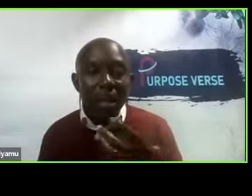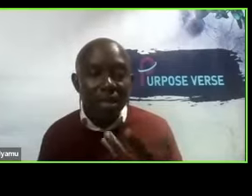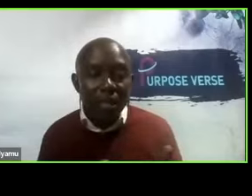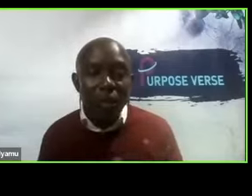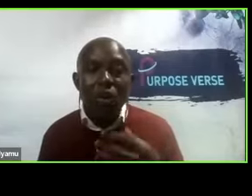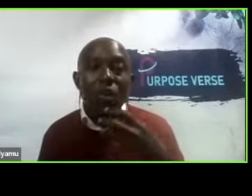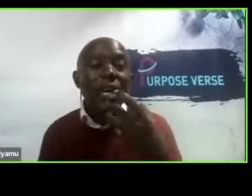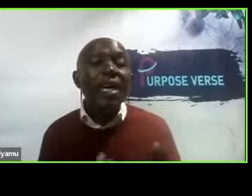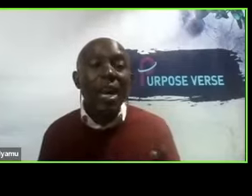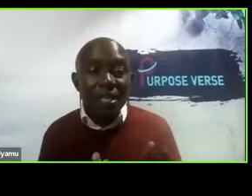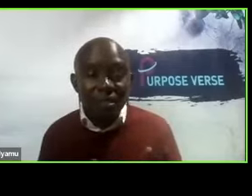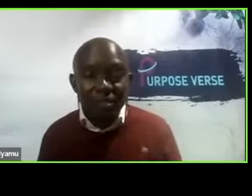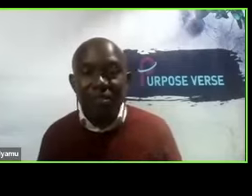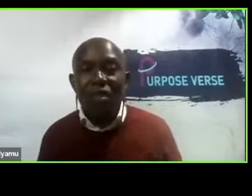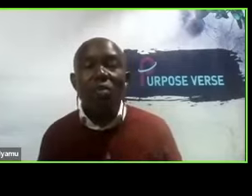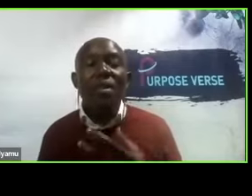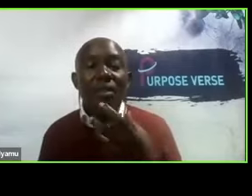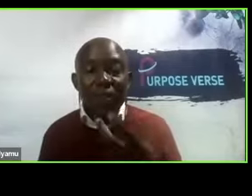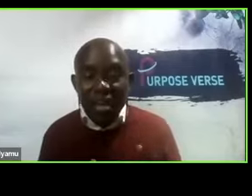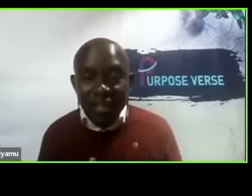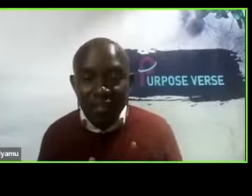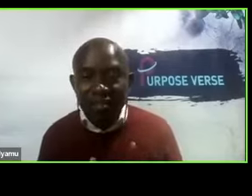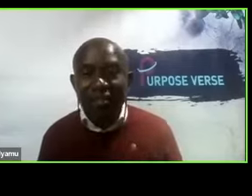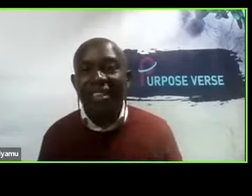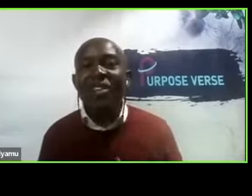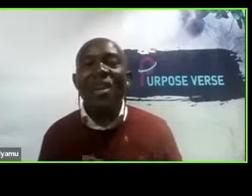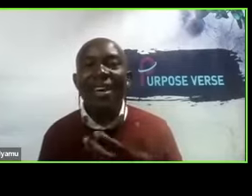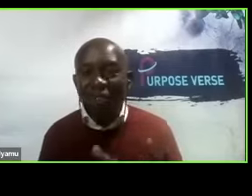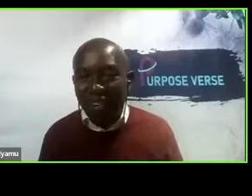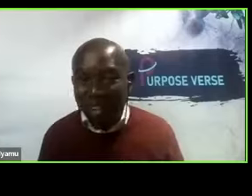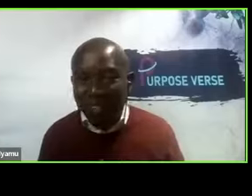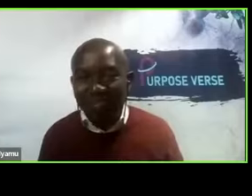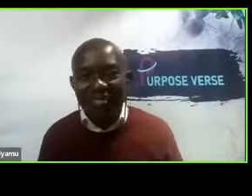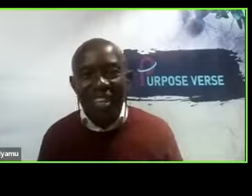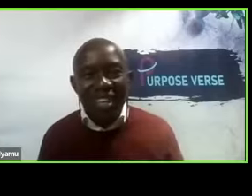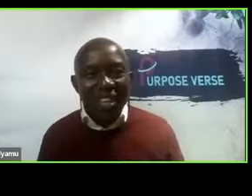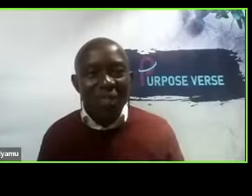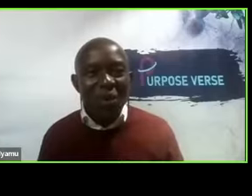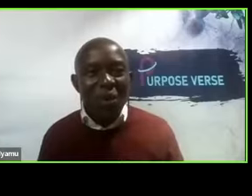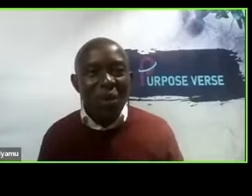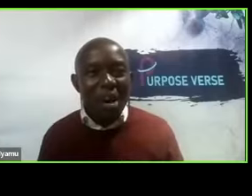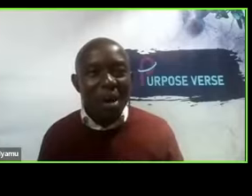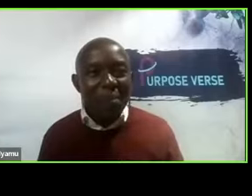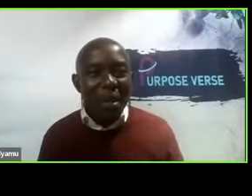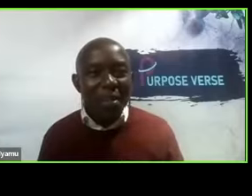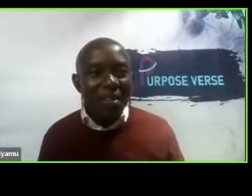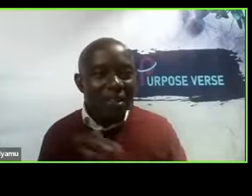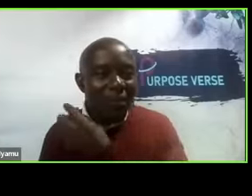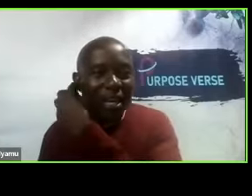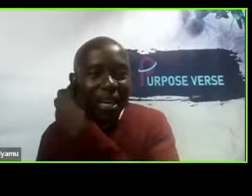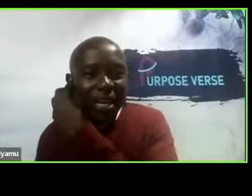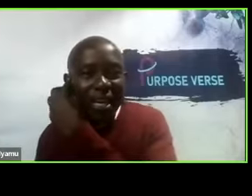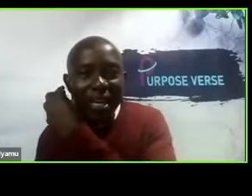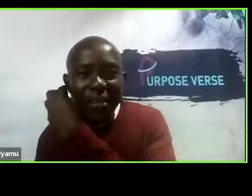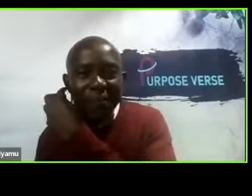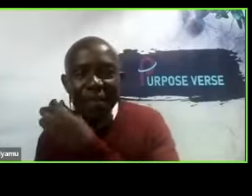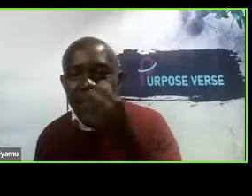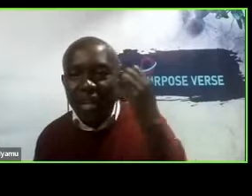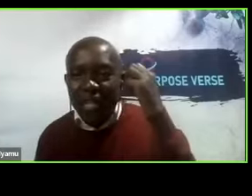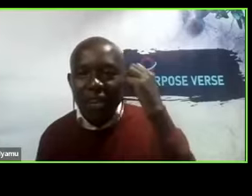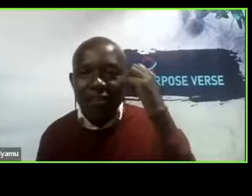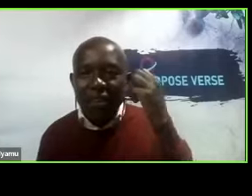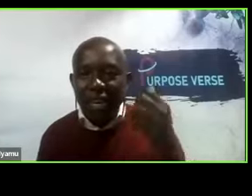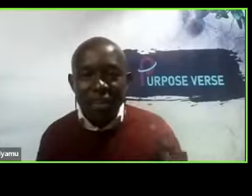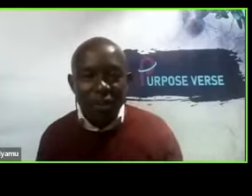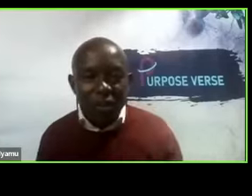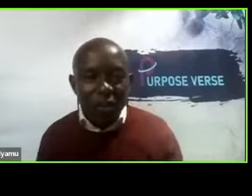and your mindset. When you think right, you believe right, then you can live right. So I feel like